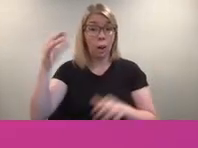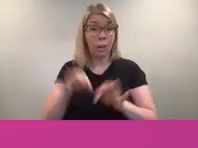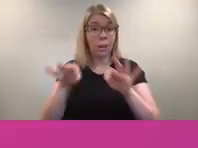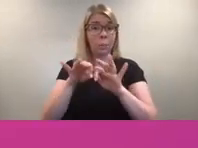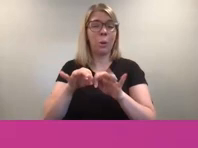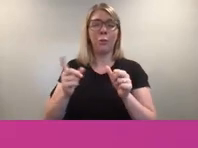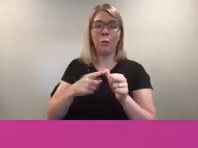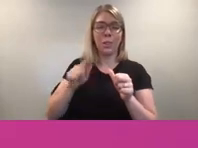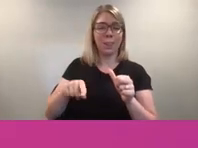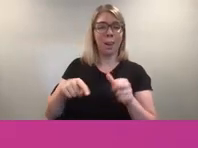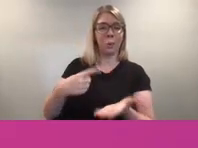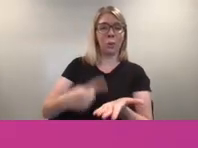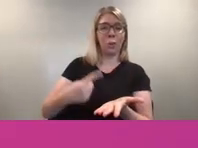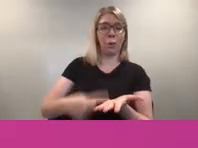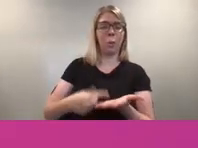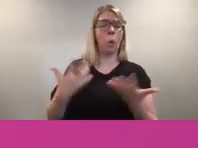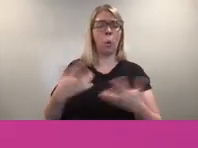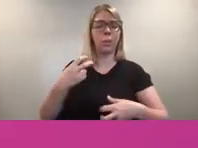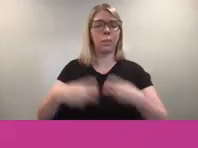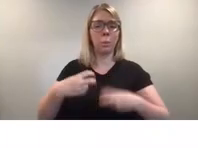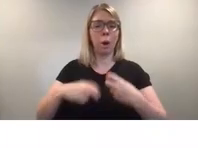problems facing higher education.